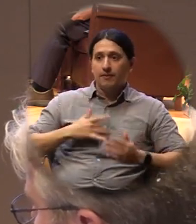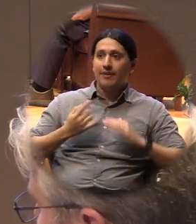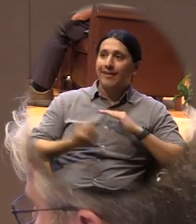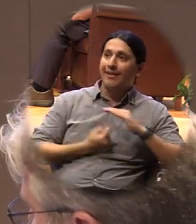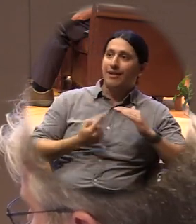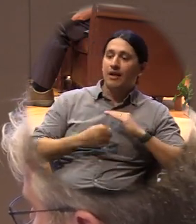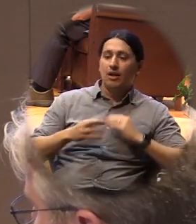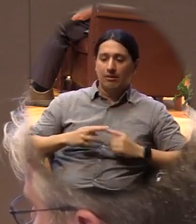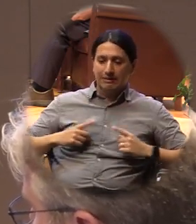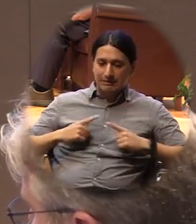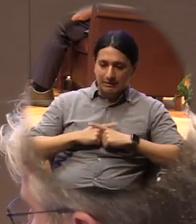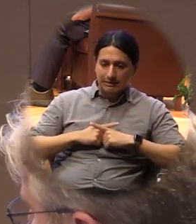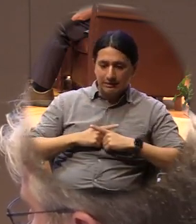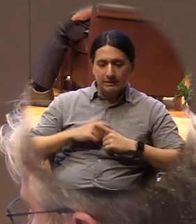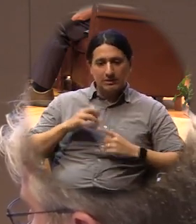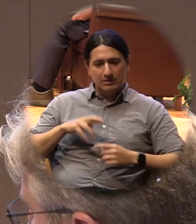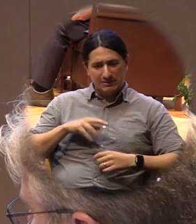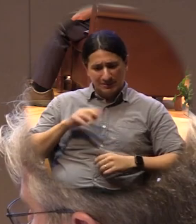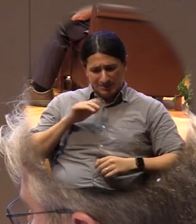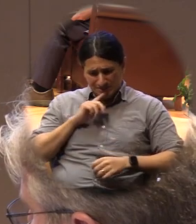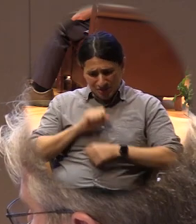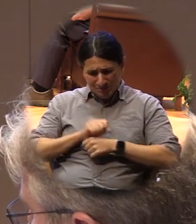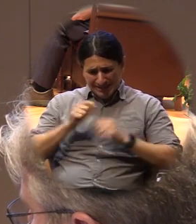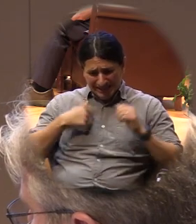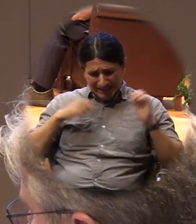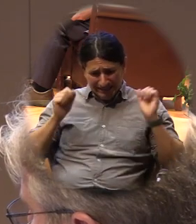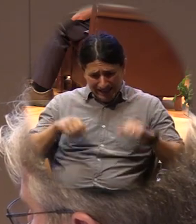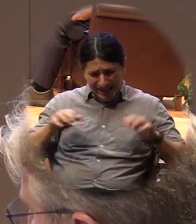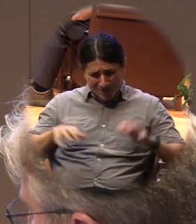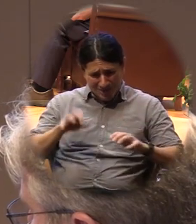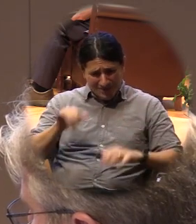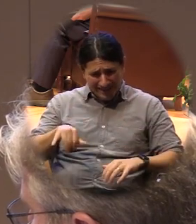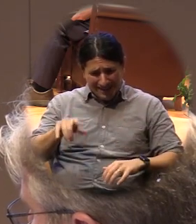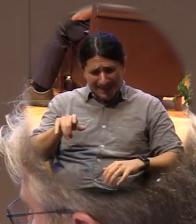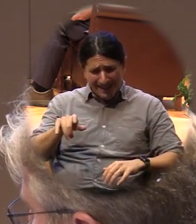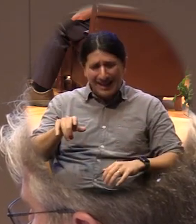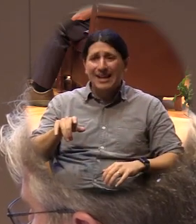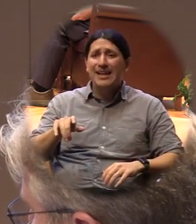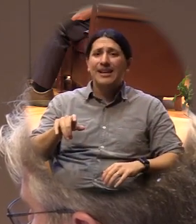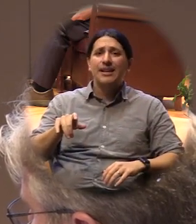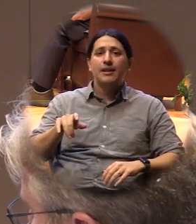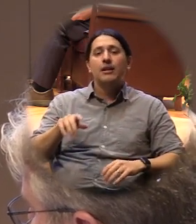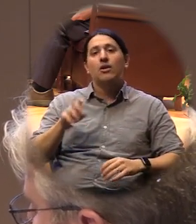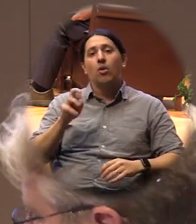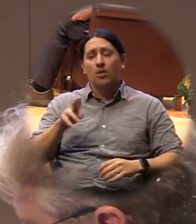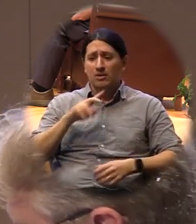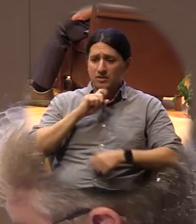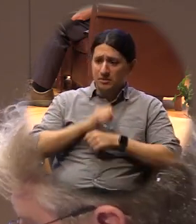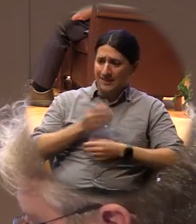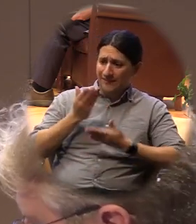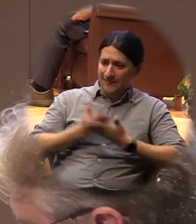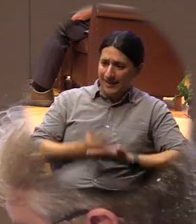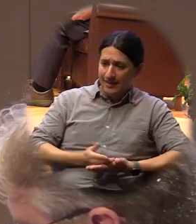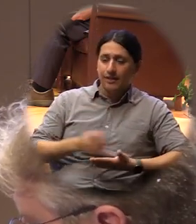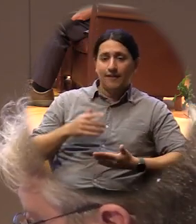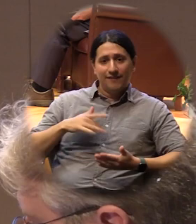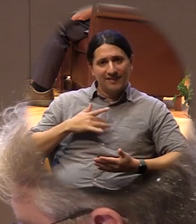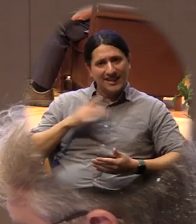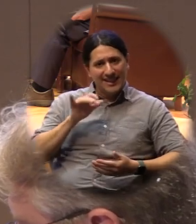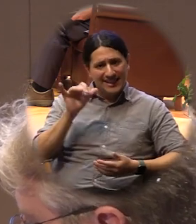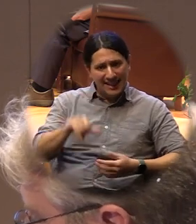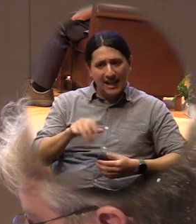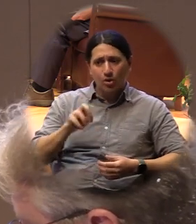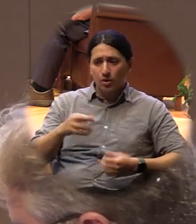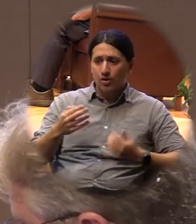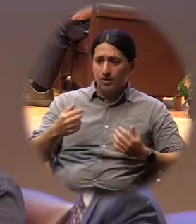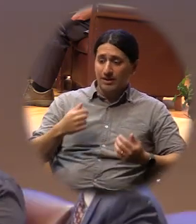and wondering, is this allowed? And is it okay? Is it, you know, valid to feel this way or to want to